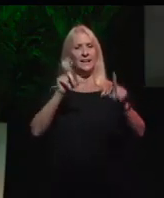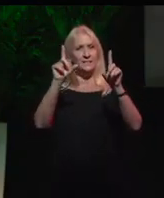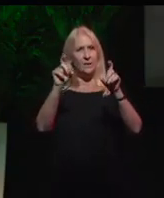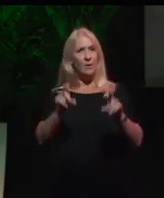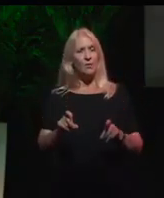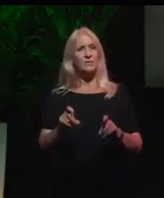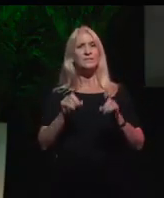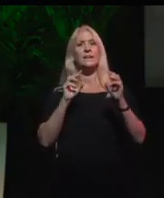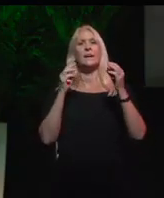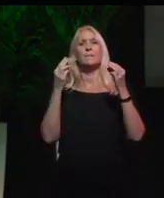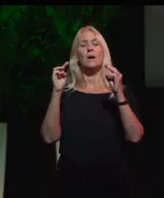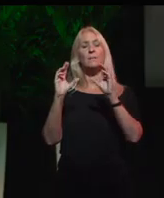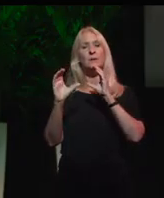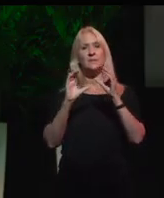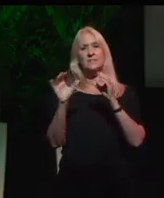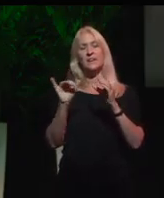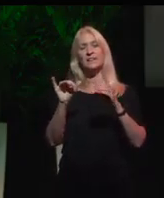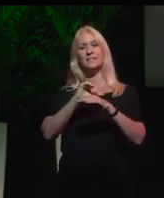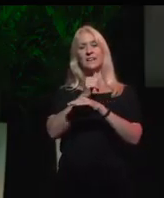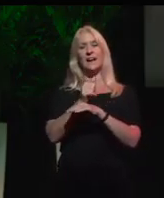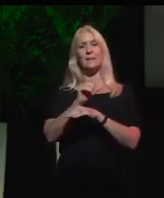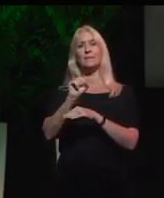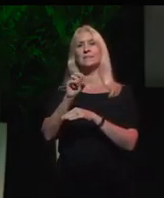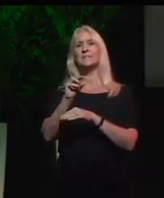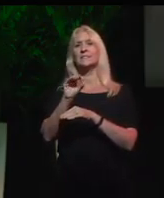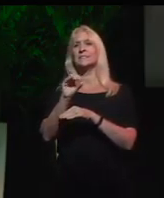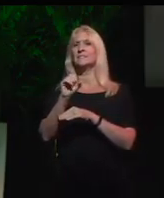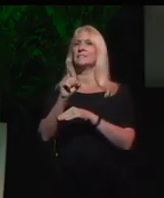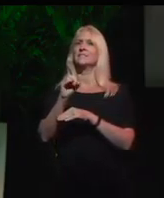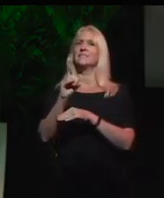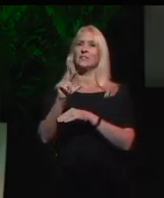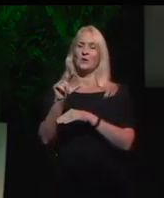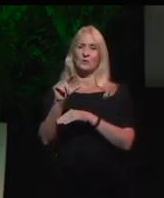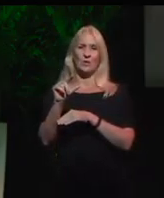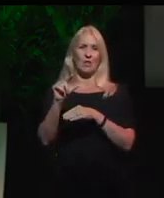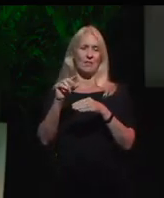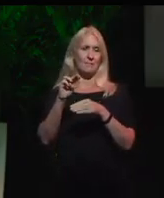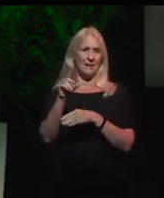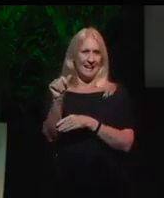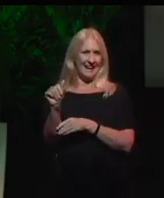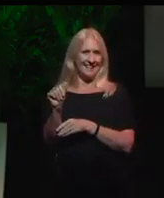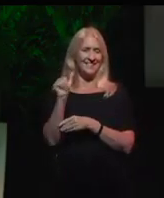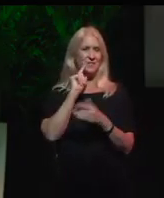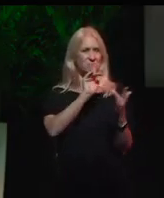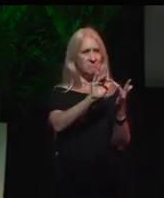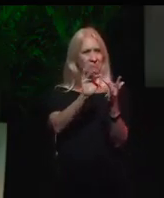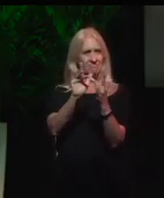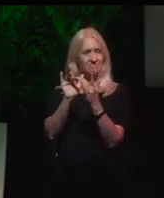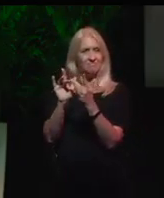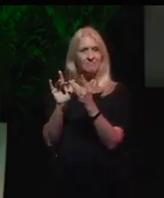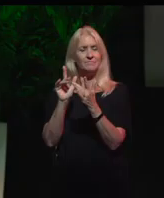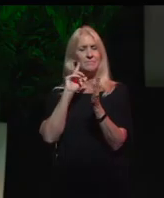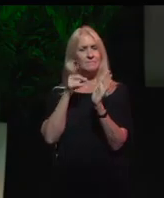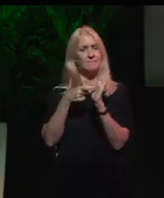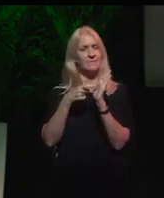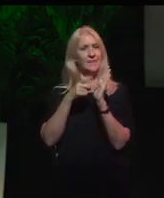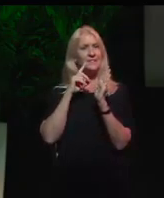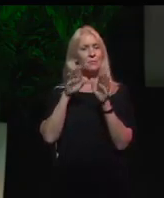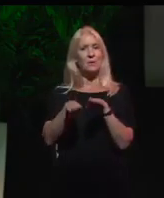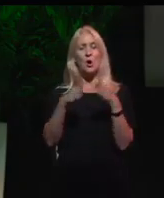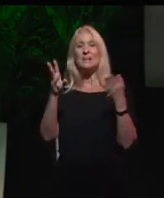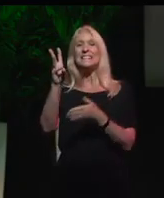and Communications has also developed a social media campaign for student outreach and awareness. You will note the survey will be open